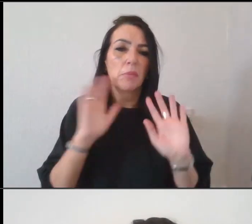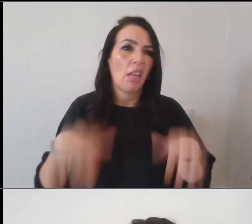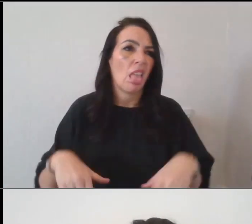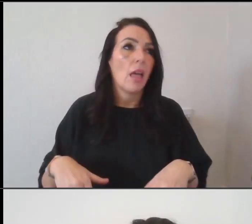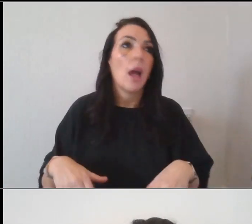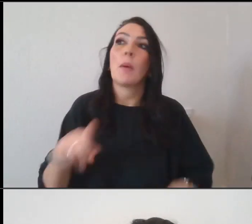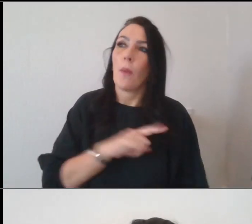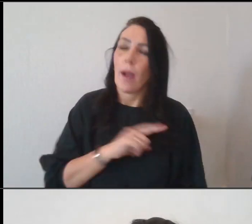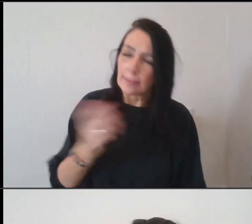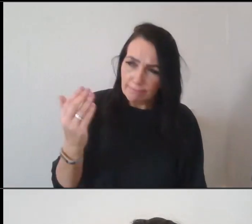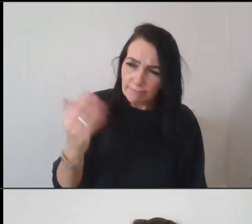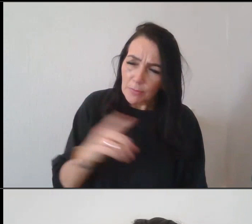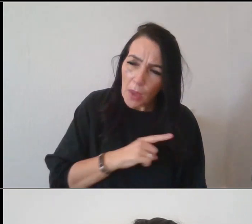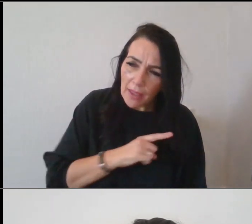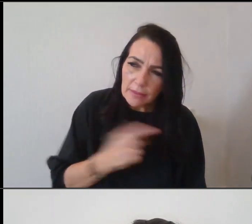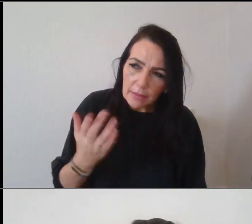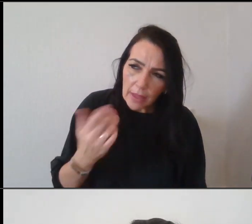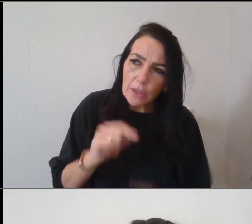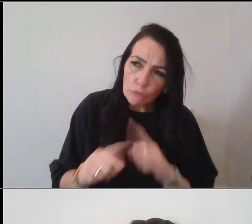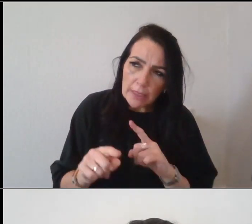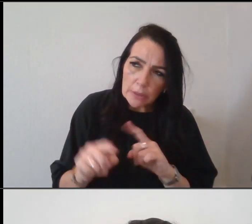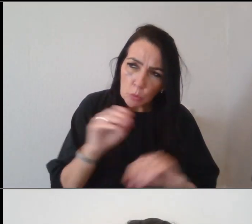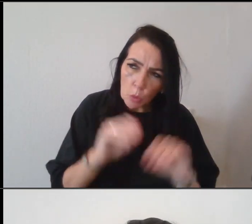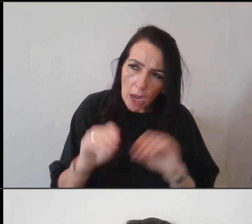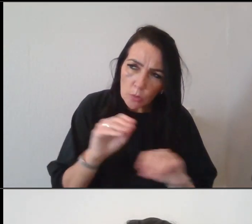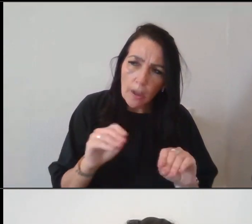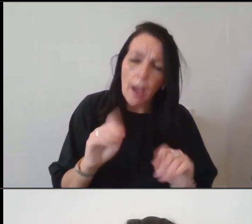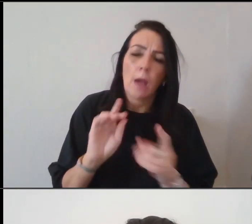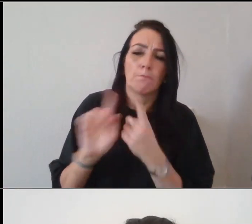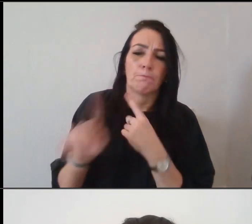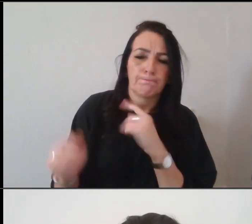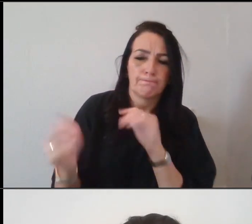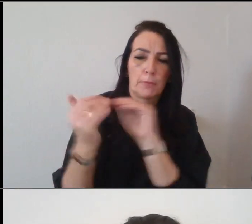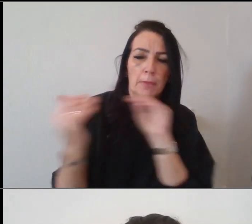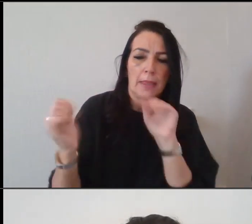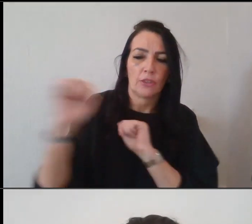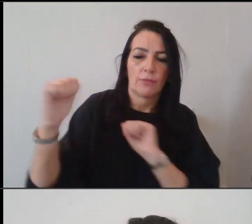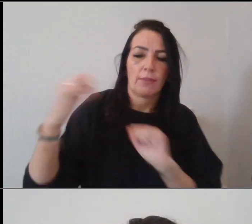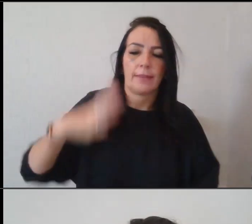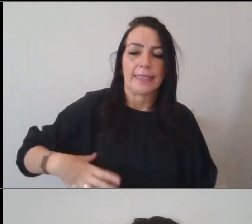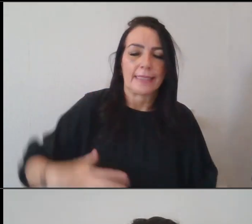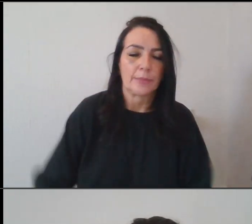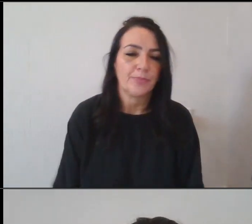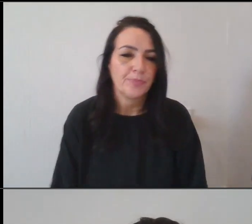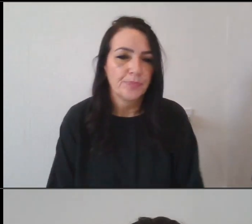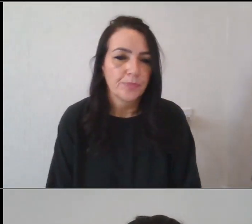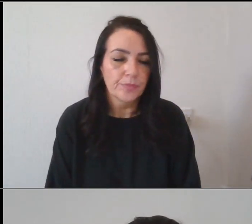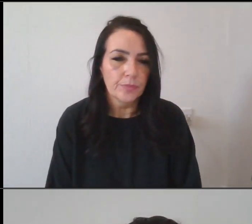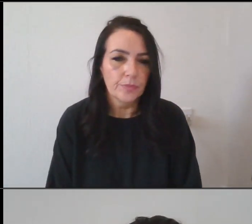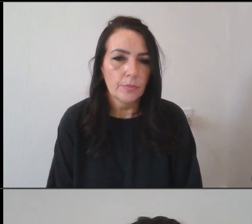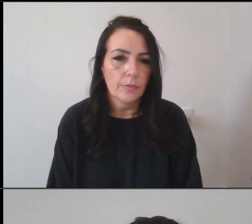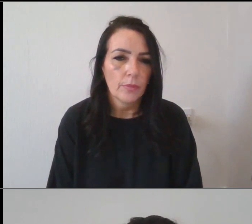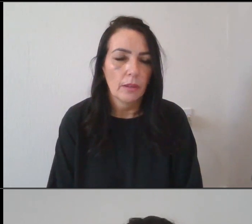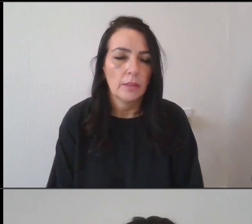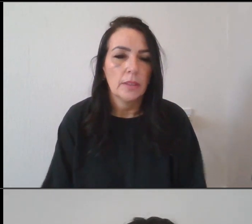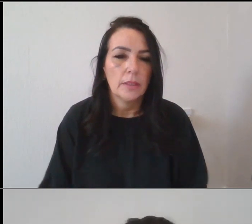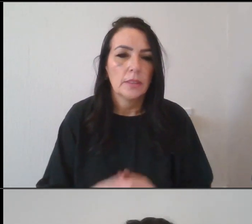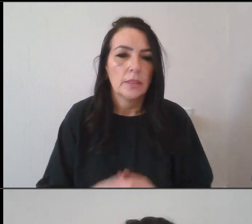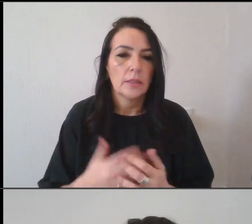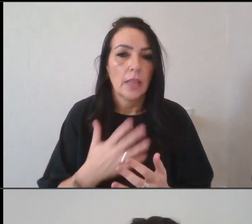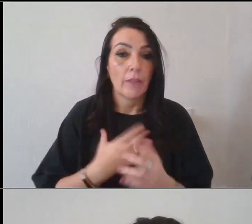individual, and then try to tailor your messaging and your training towards overcoming those. And if you would like to speak about